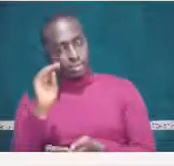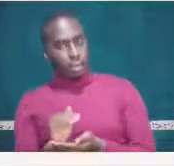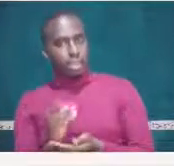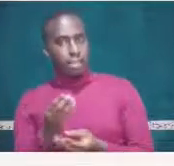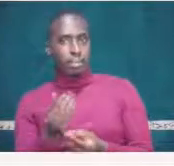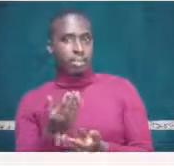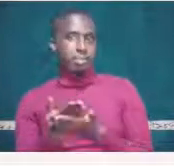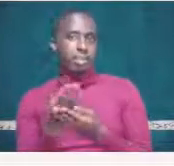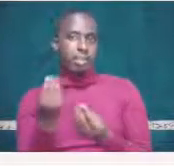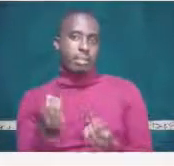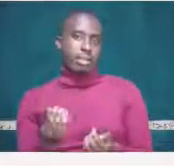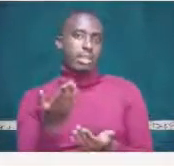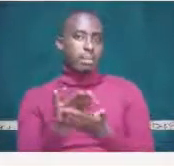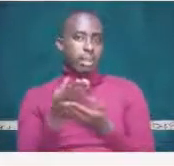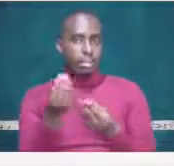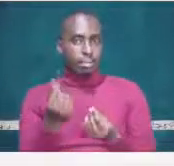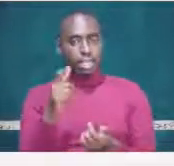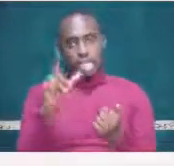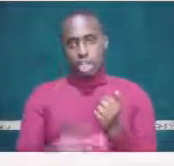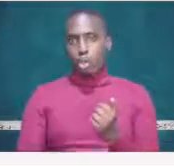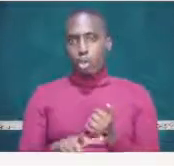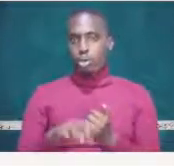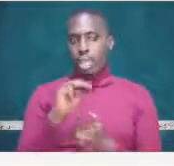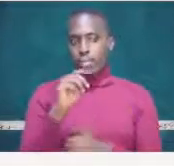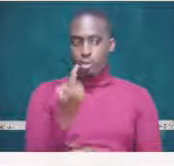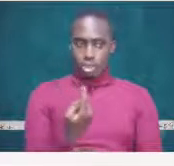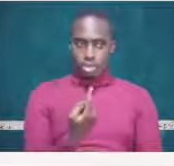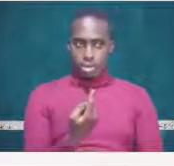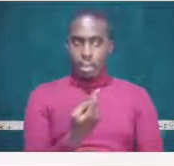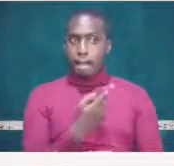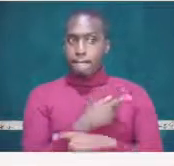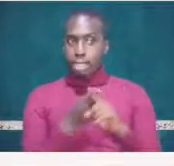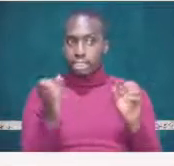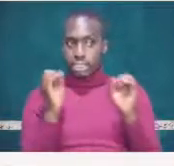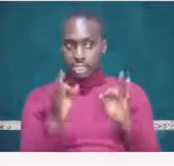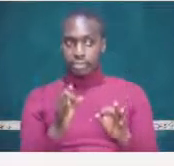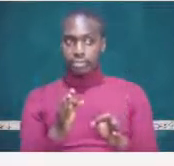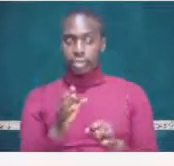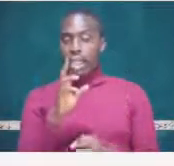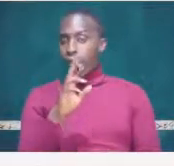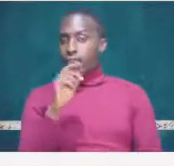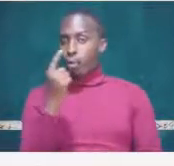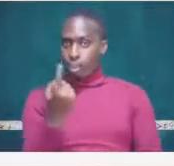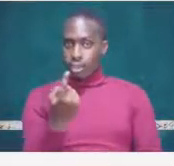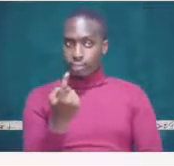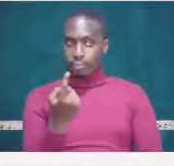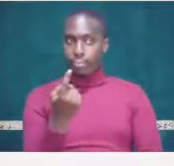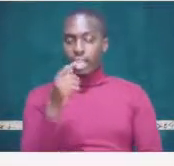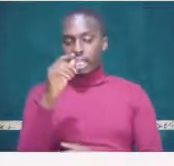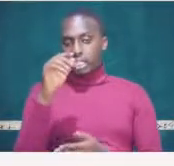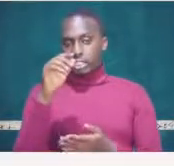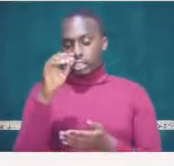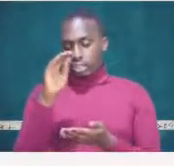money. That's why the demand for money is low at M1. But when the interest rate on a bond reduces